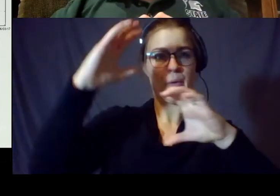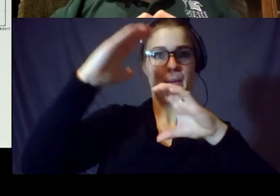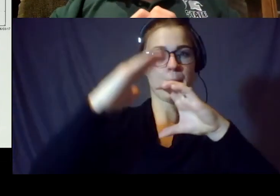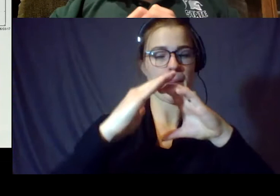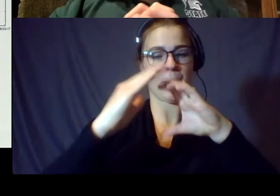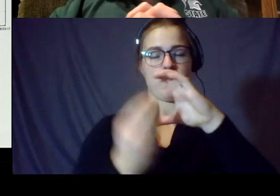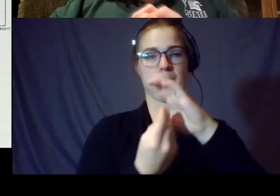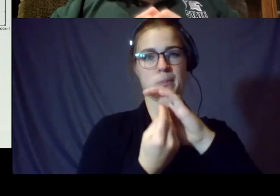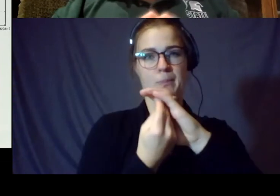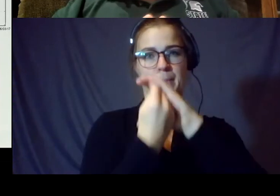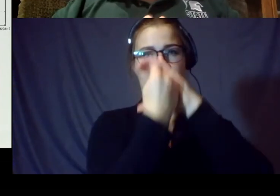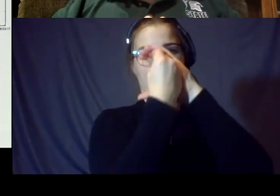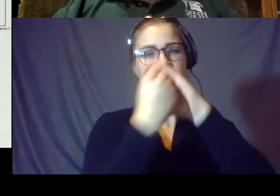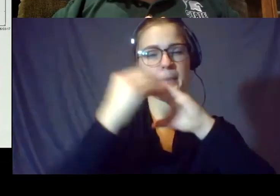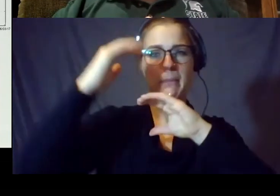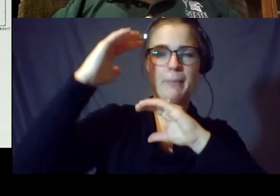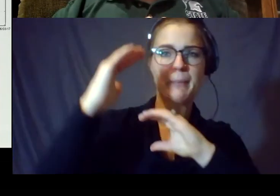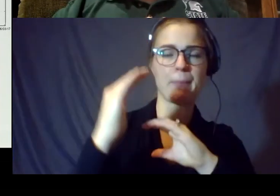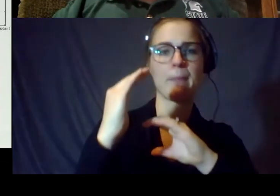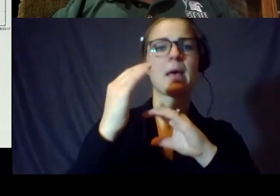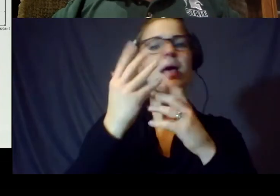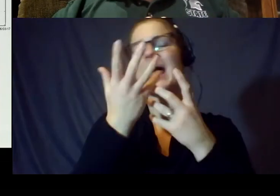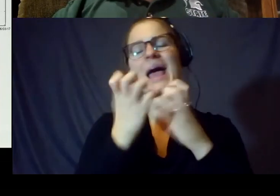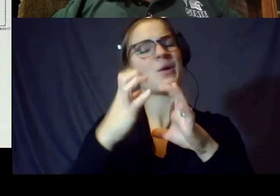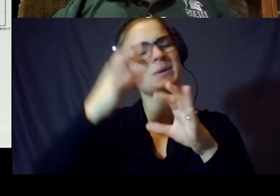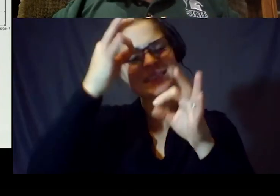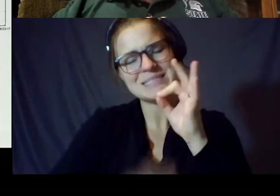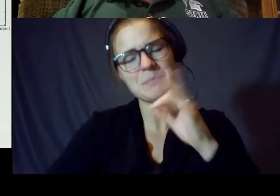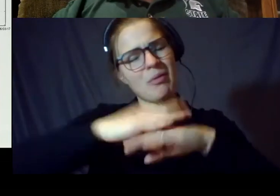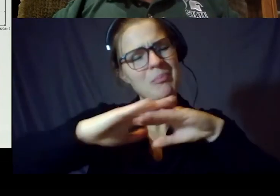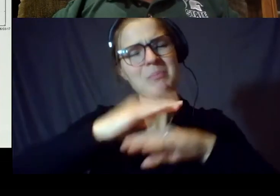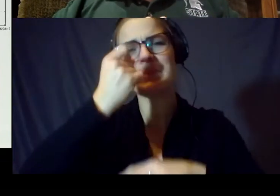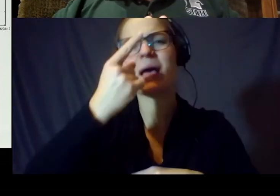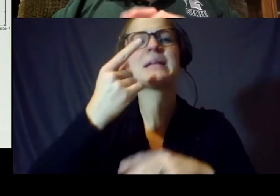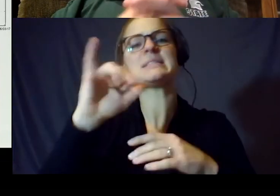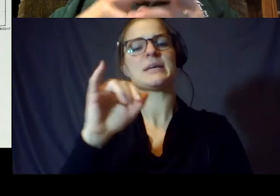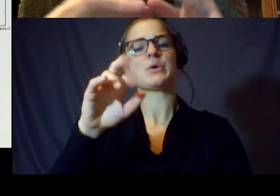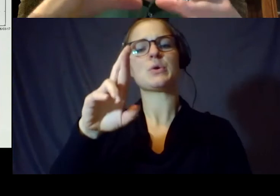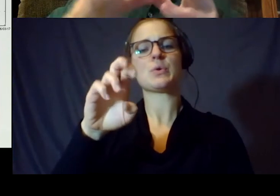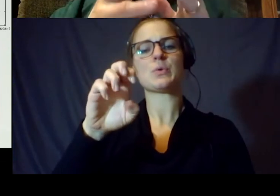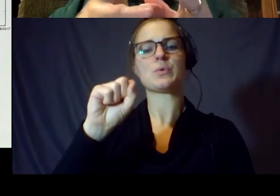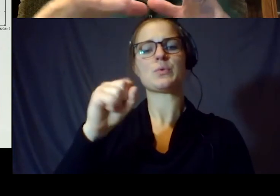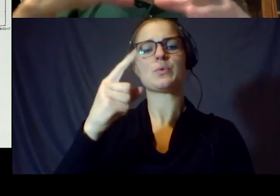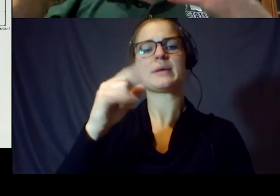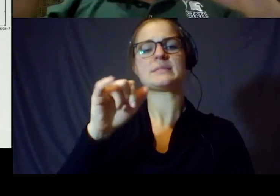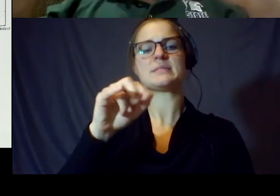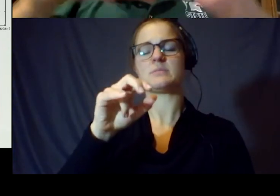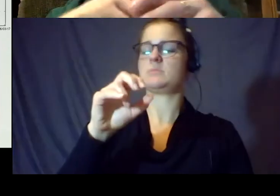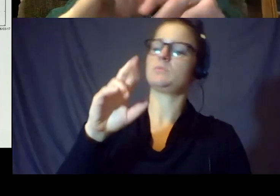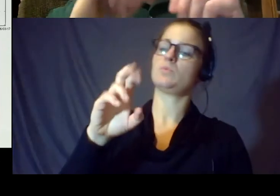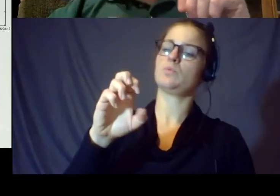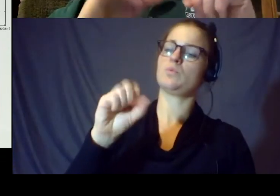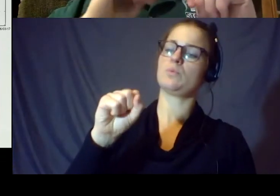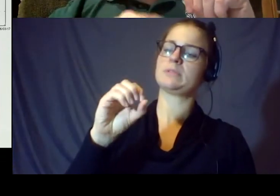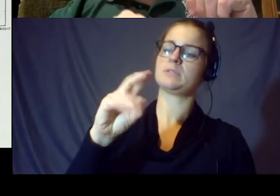of, I don't want to make it this simple, but I'm going to kind of make a resonance. And where it pushes out, it's kind of